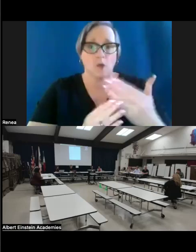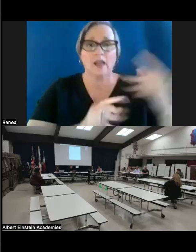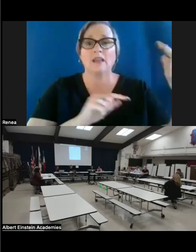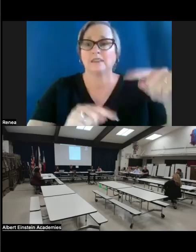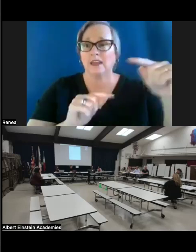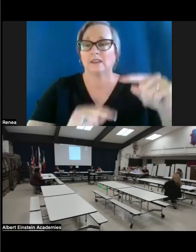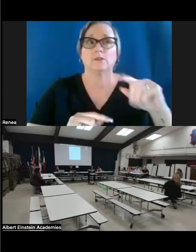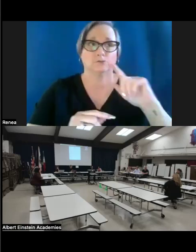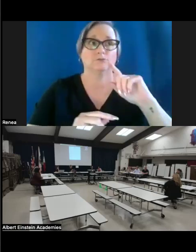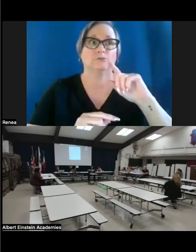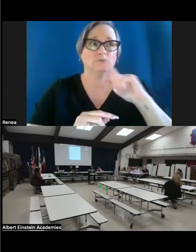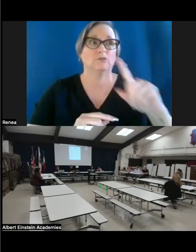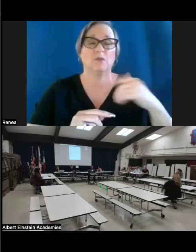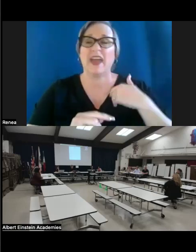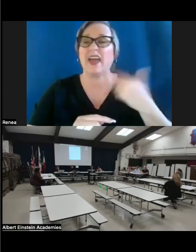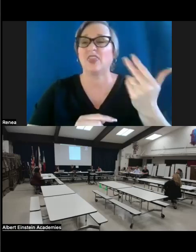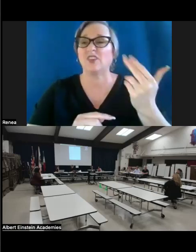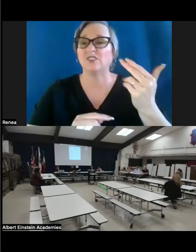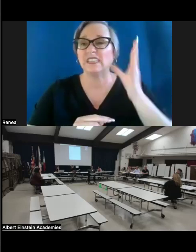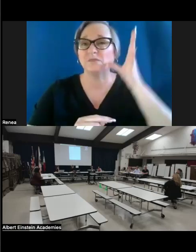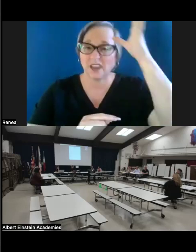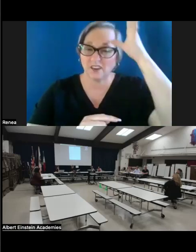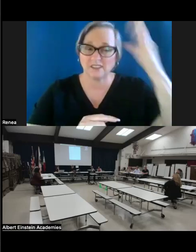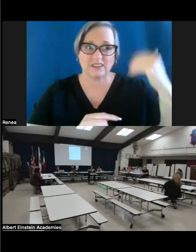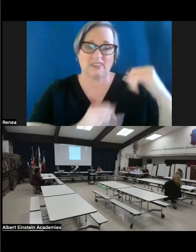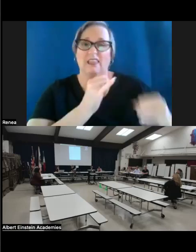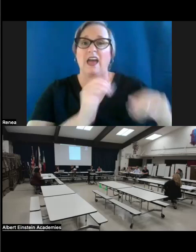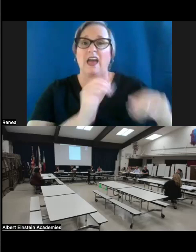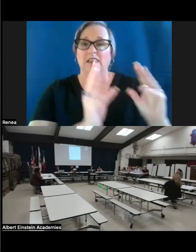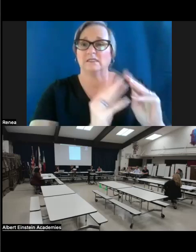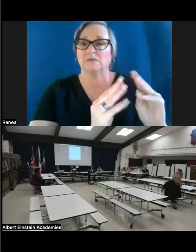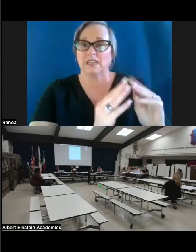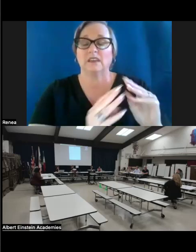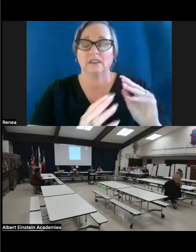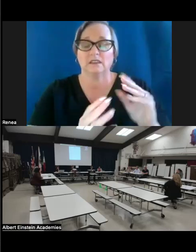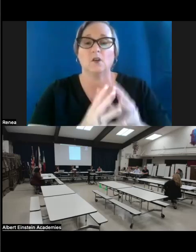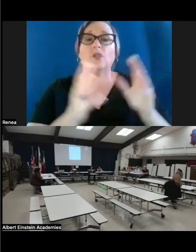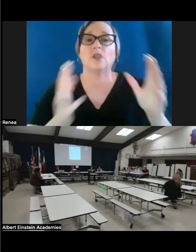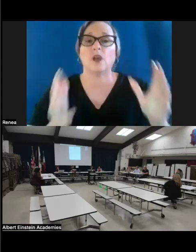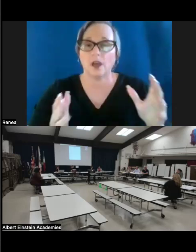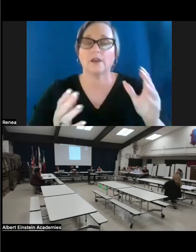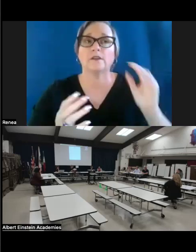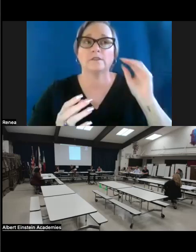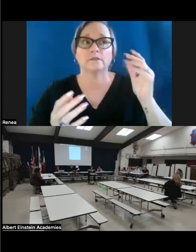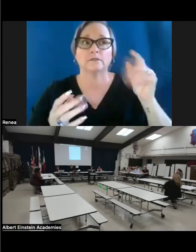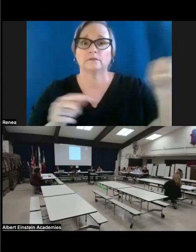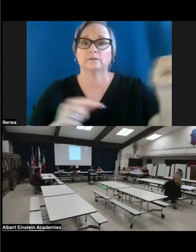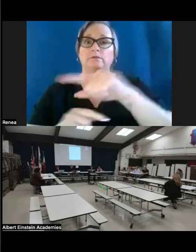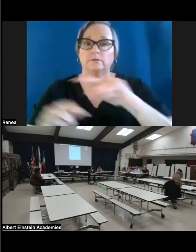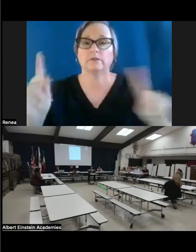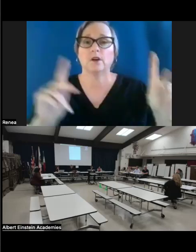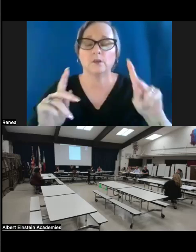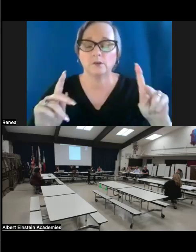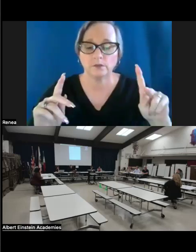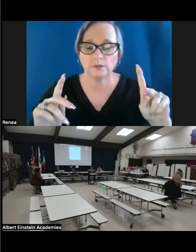meetings. I think we had about 13 parents in attendance at the last meeting. A lot of voice. We had, it was really, the focus